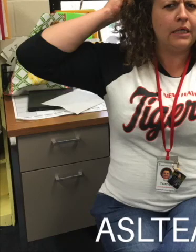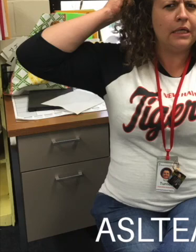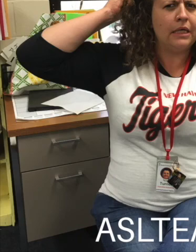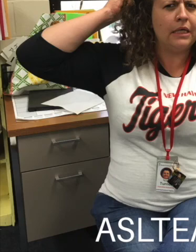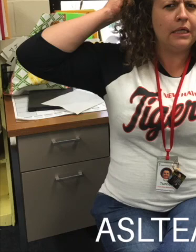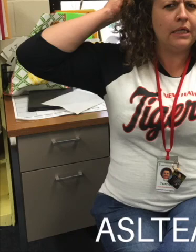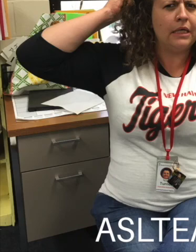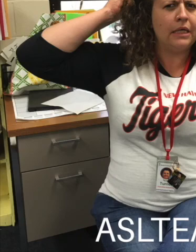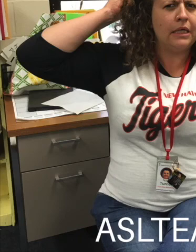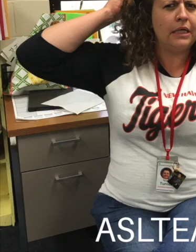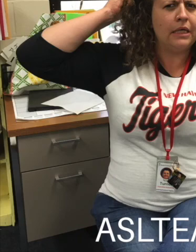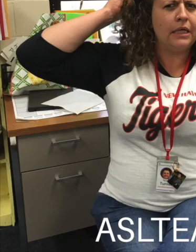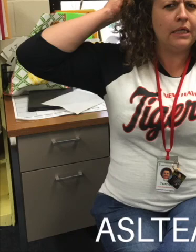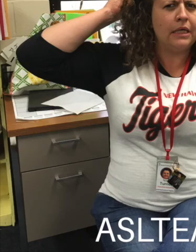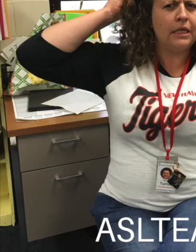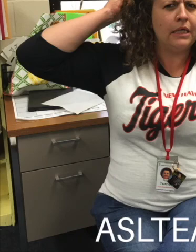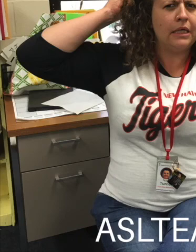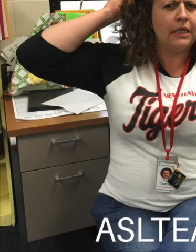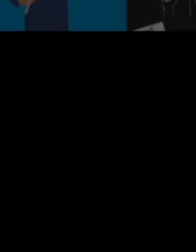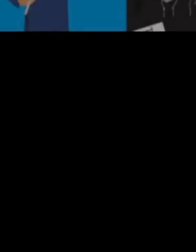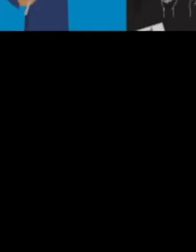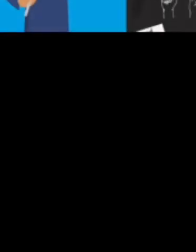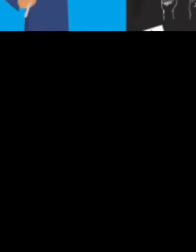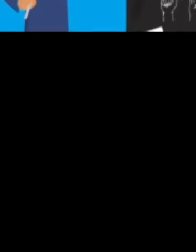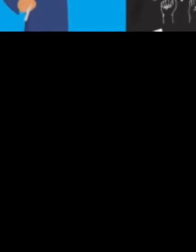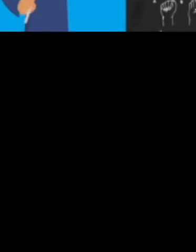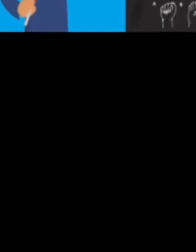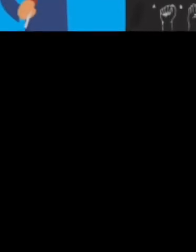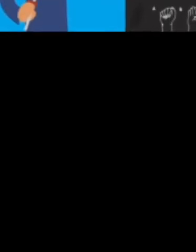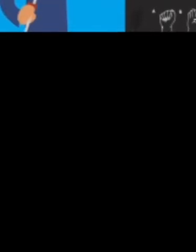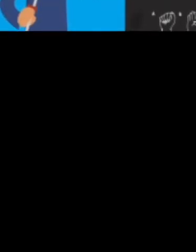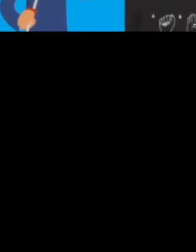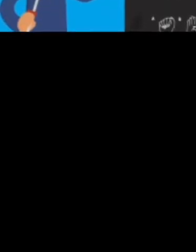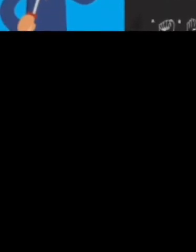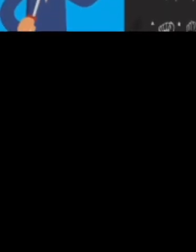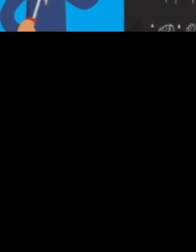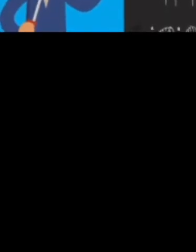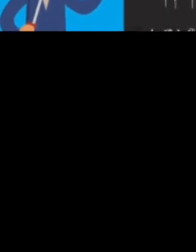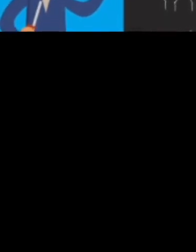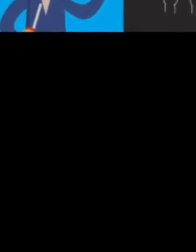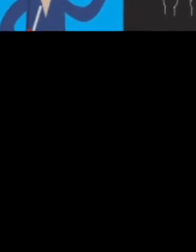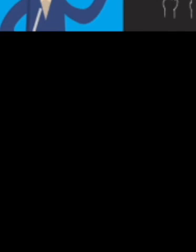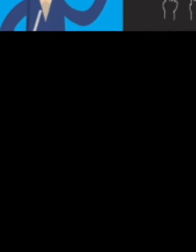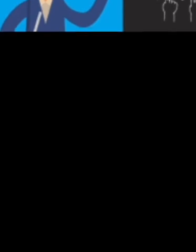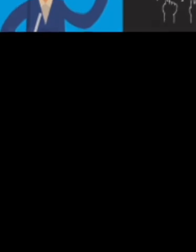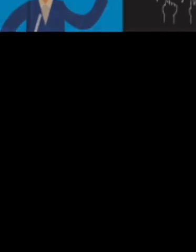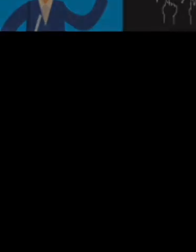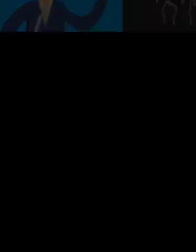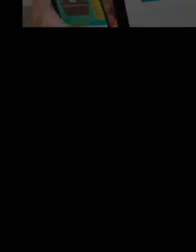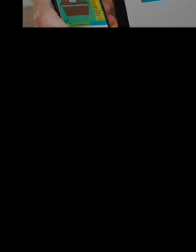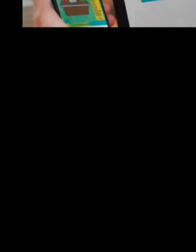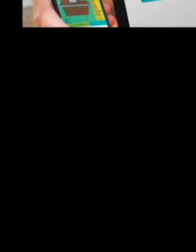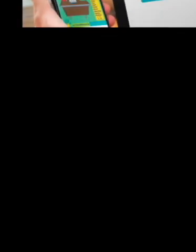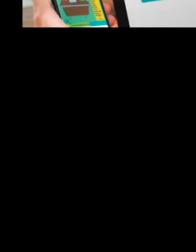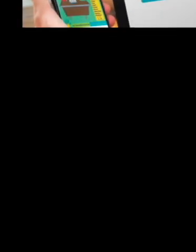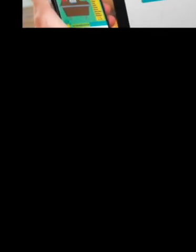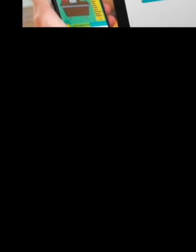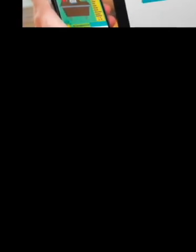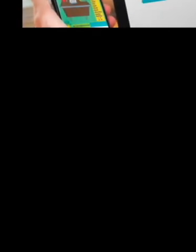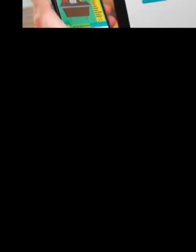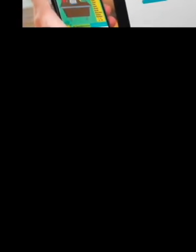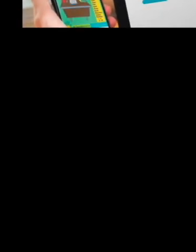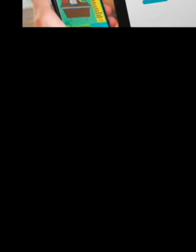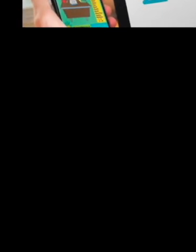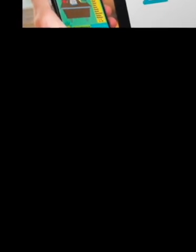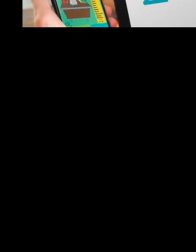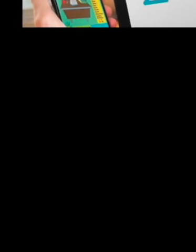At ASL Teaching Resources, you just click, print, and you're ready to teach. Saving you time, saving